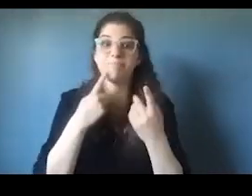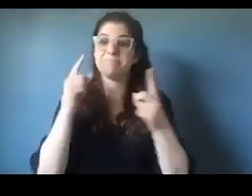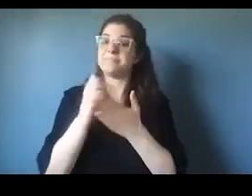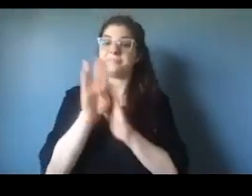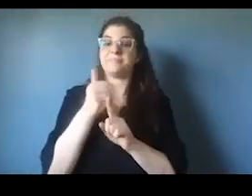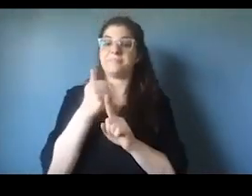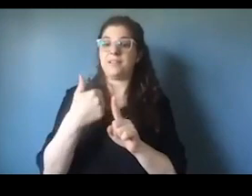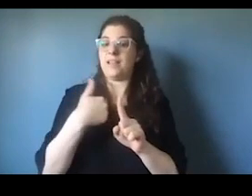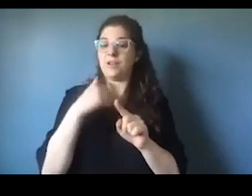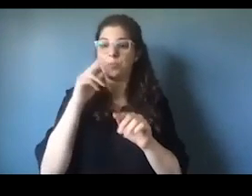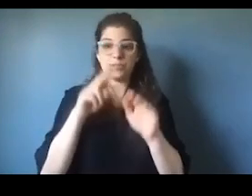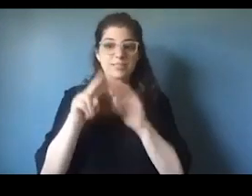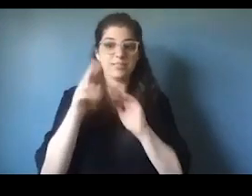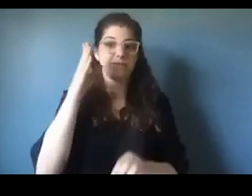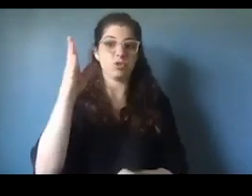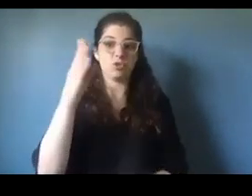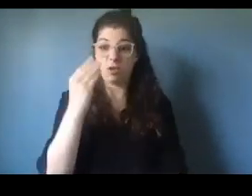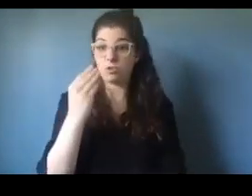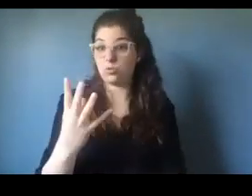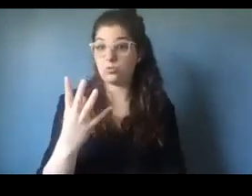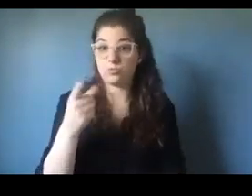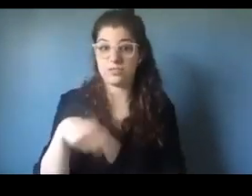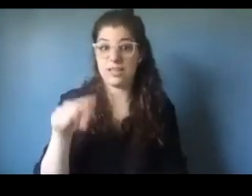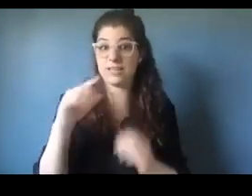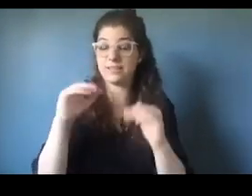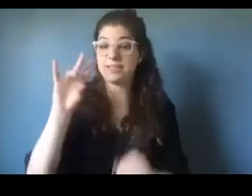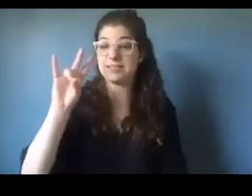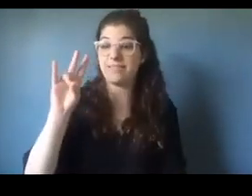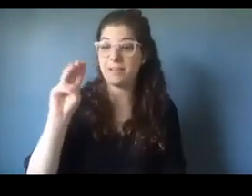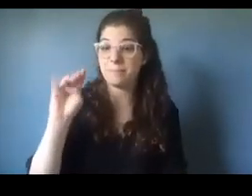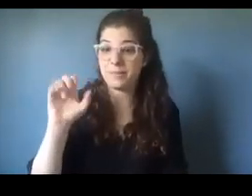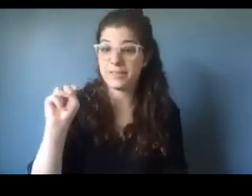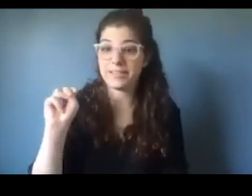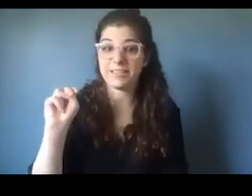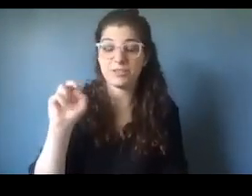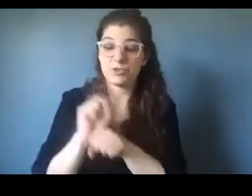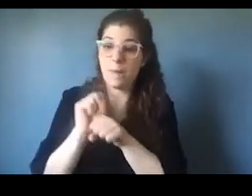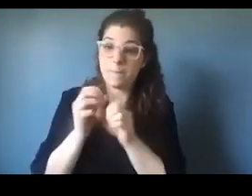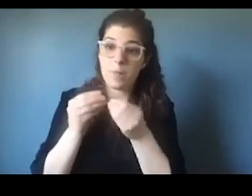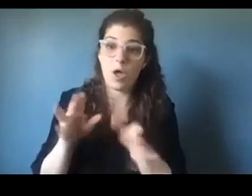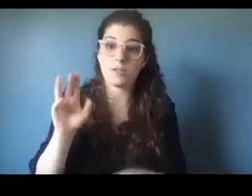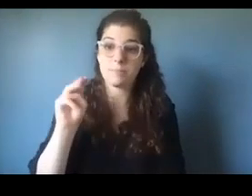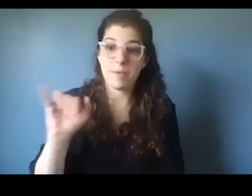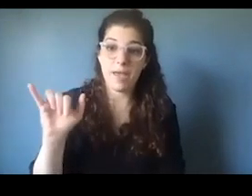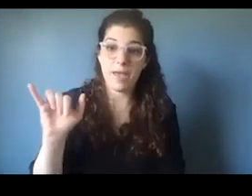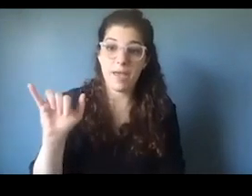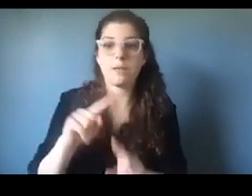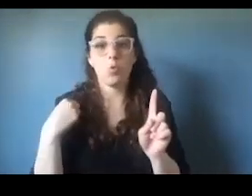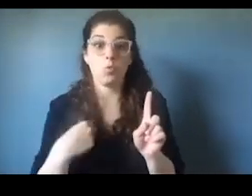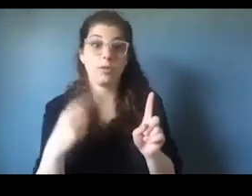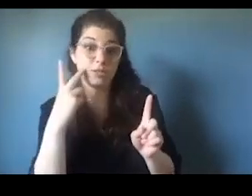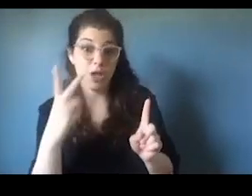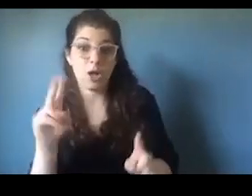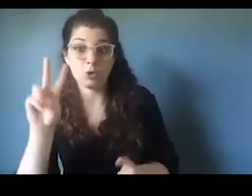the future. When I told you that economists expected a 7 million jobs lost in May, but we actually saw a 2 million